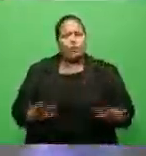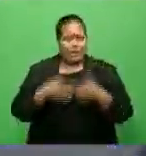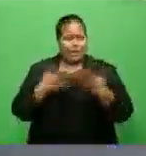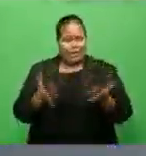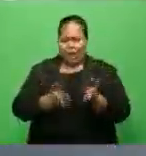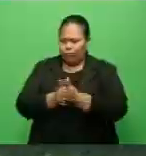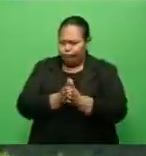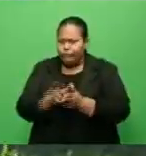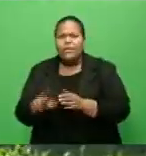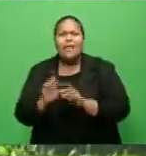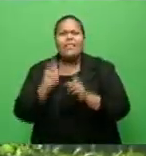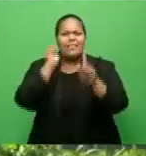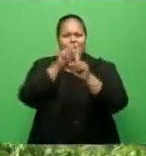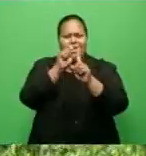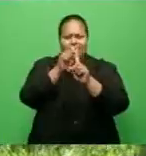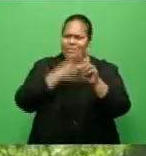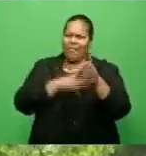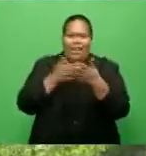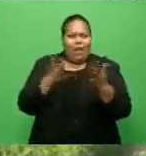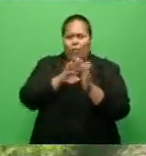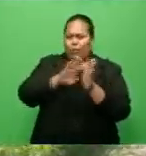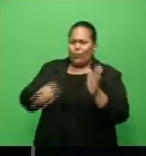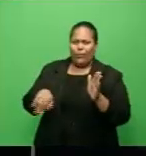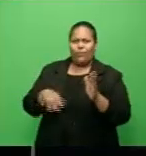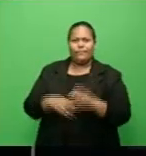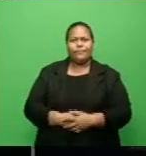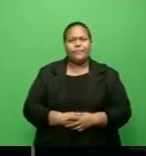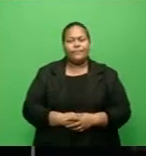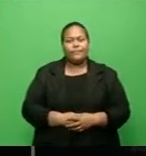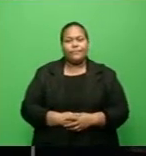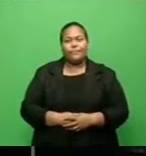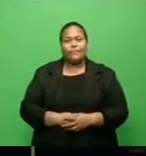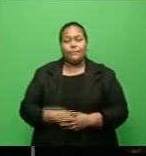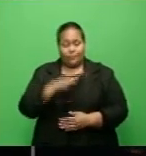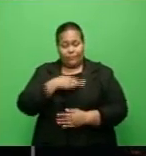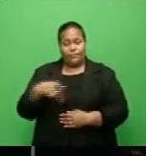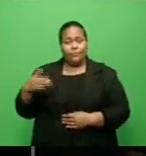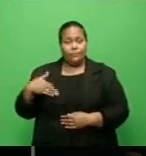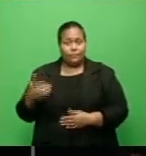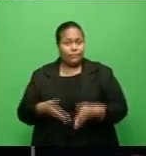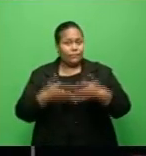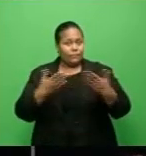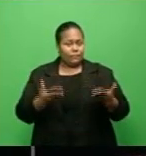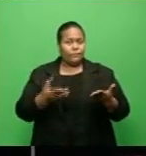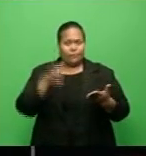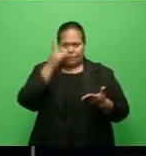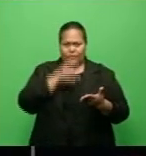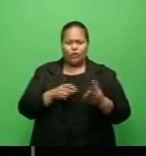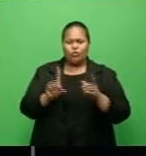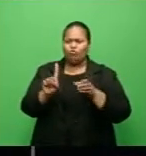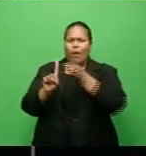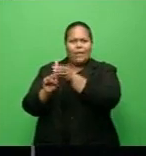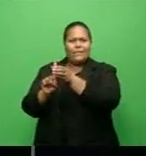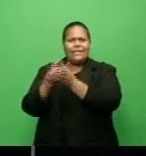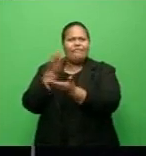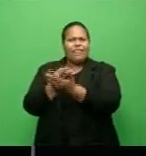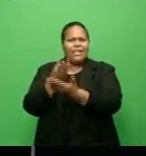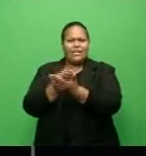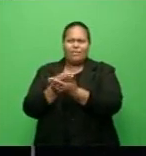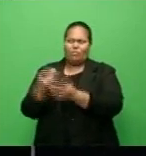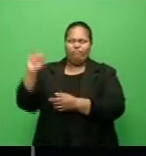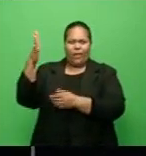of sight. Kelly Vathala, FBC News. The Health Ministry will be able to charge for quarantine services to foreigners